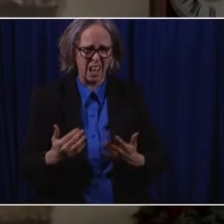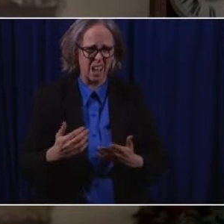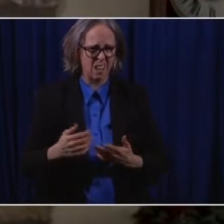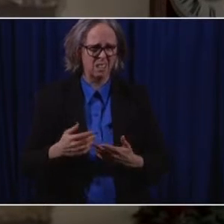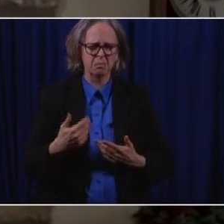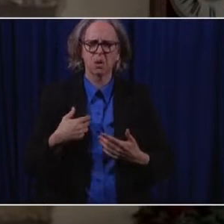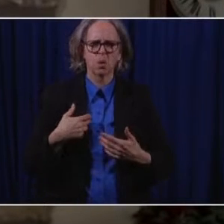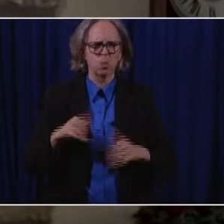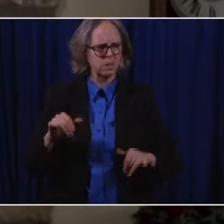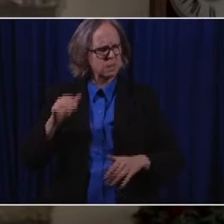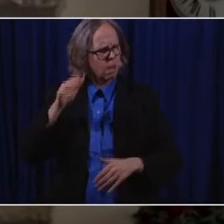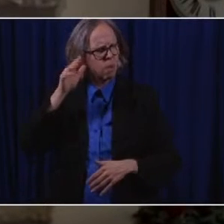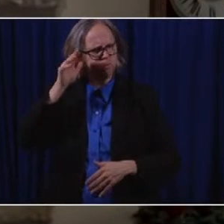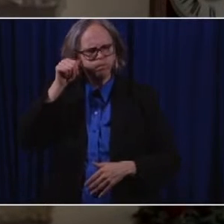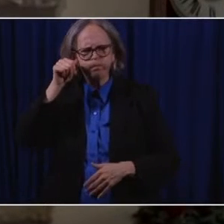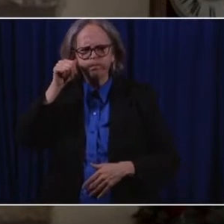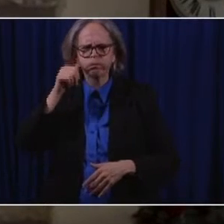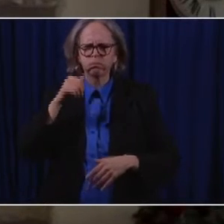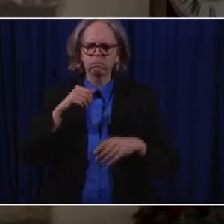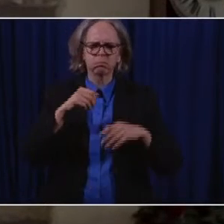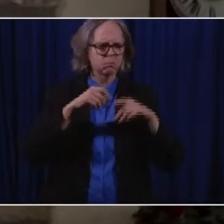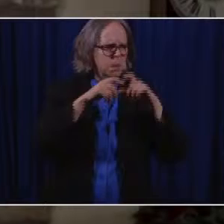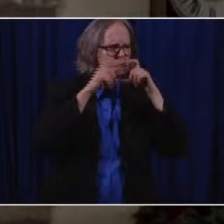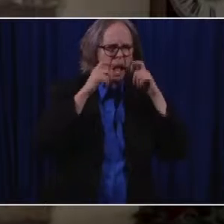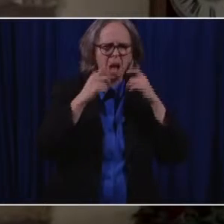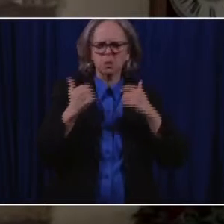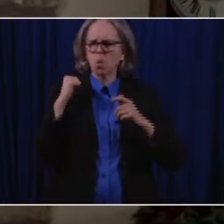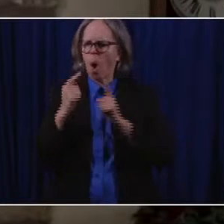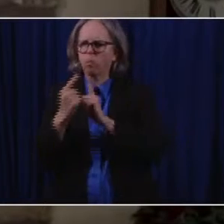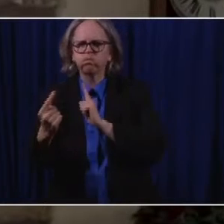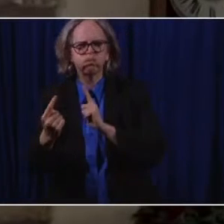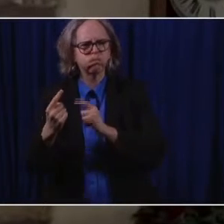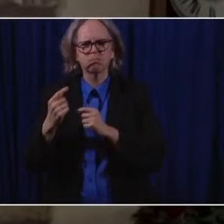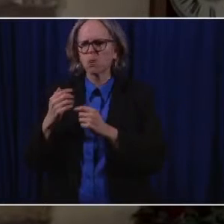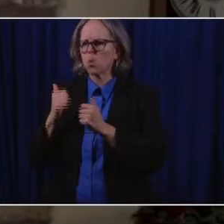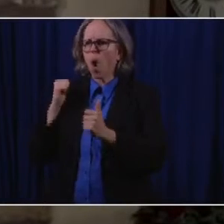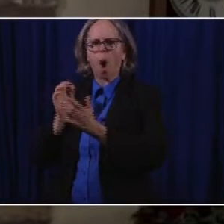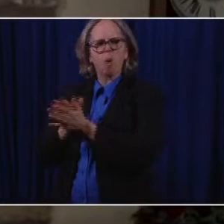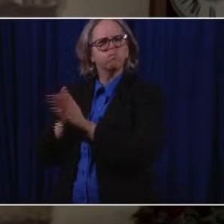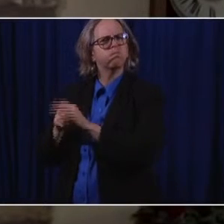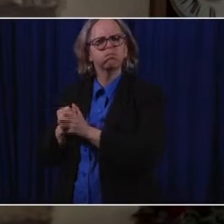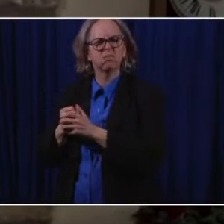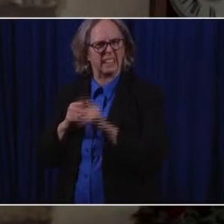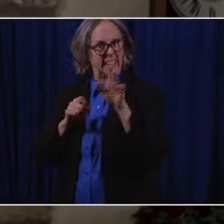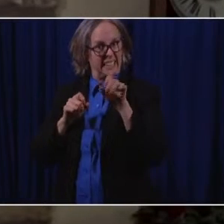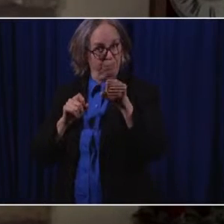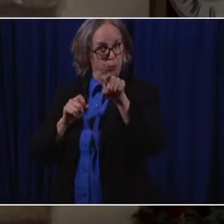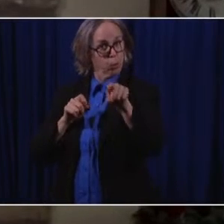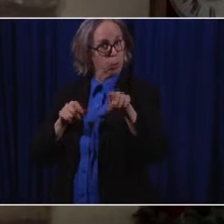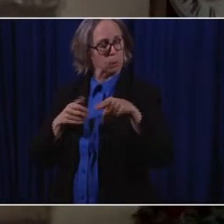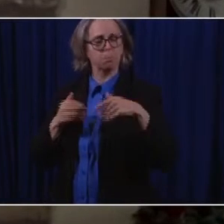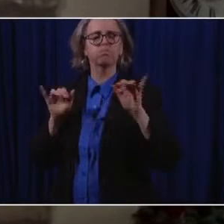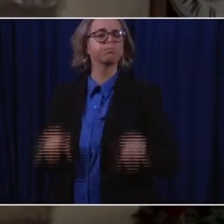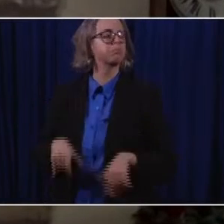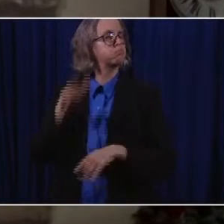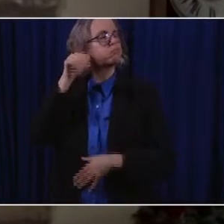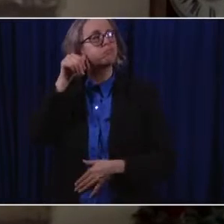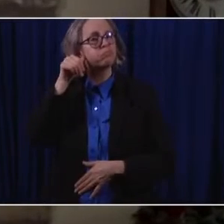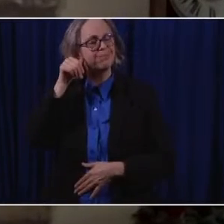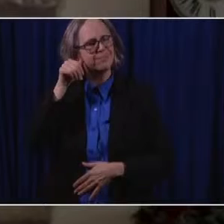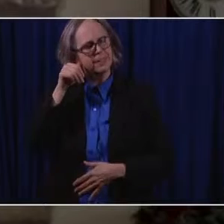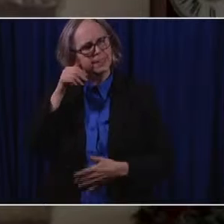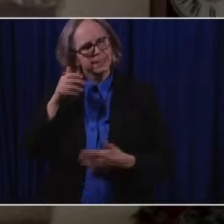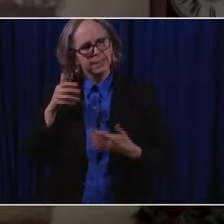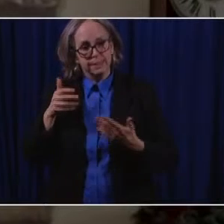distance, to not eat with anybody that doesn't live in your own household, and if you're with anybody that's not in your own household, to wear a